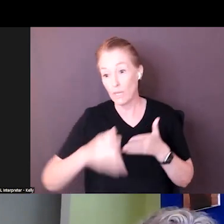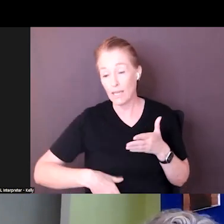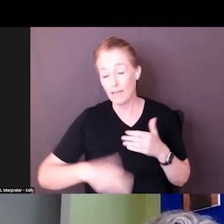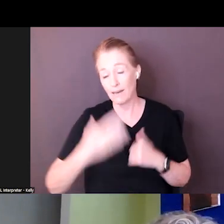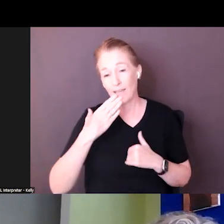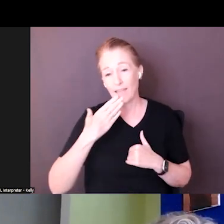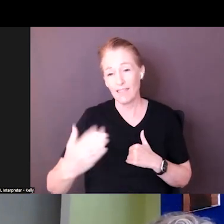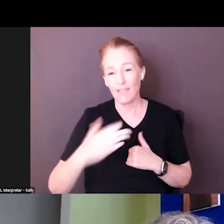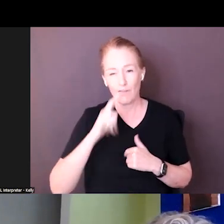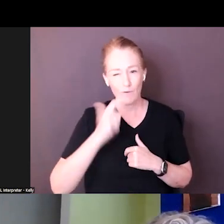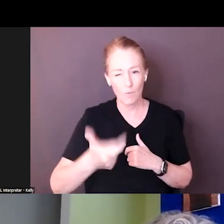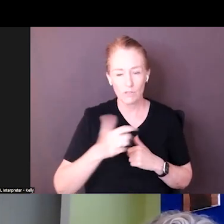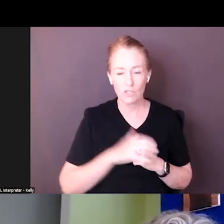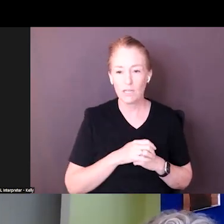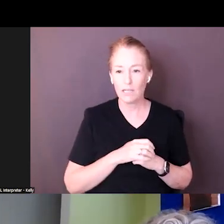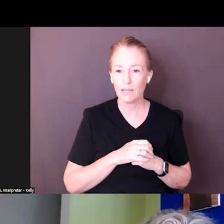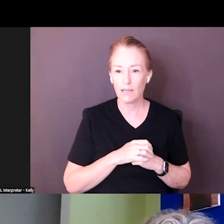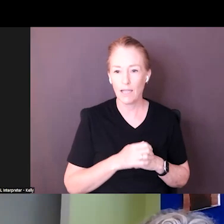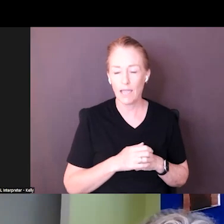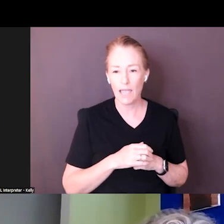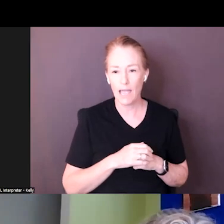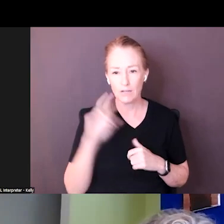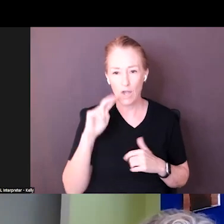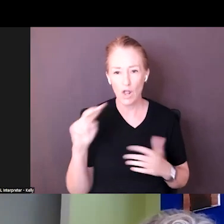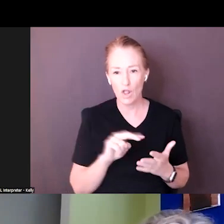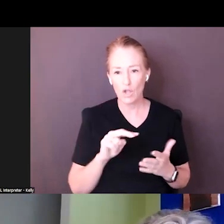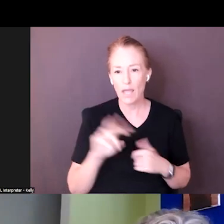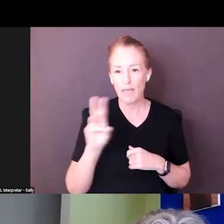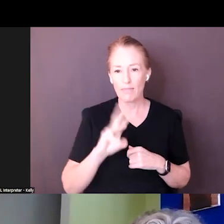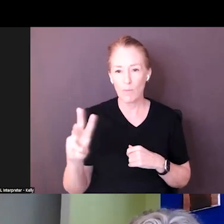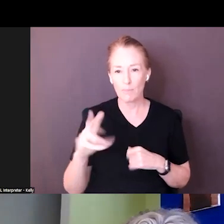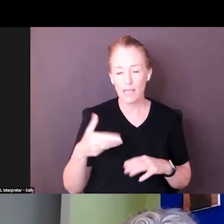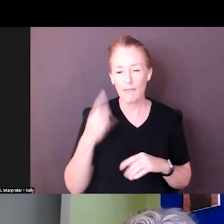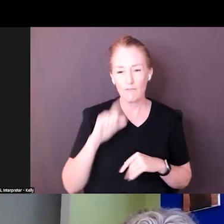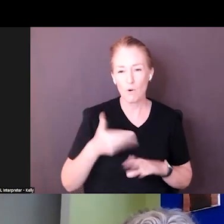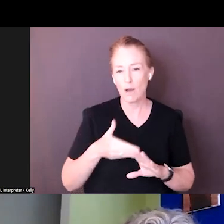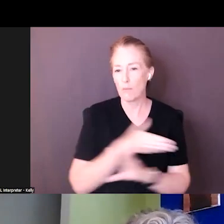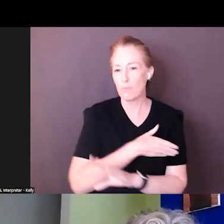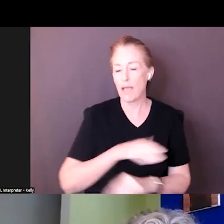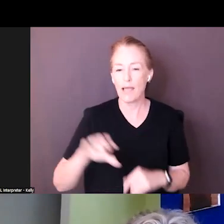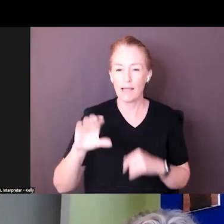watching. And go look at the website at past episodes and